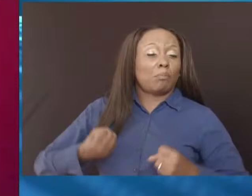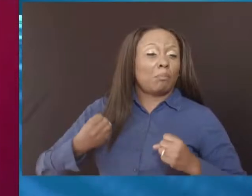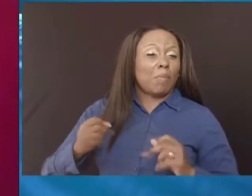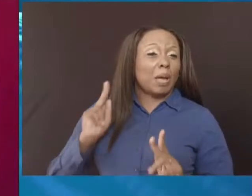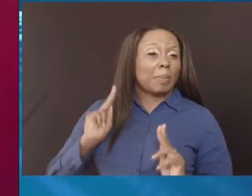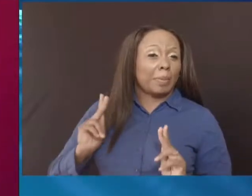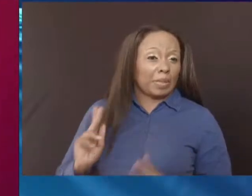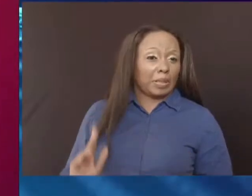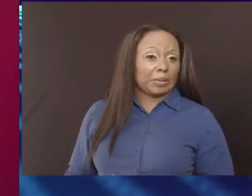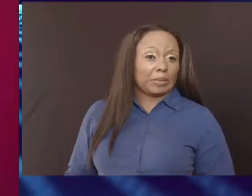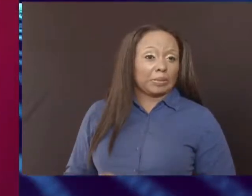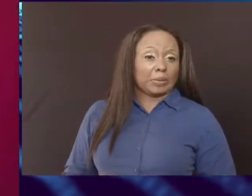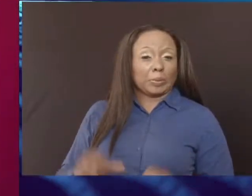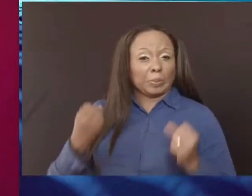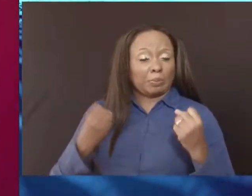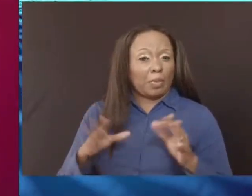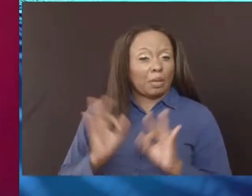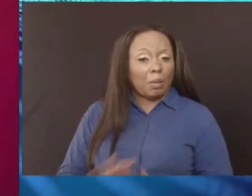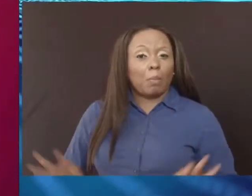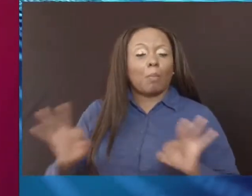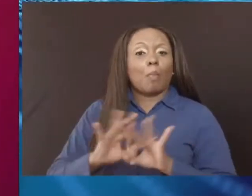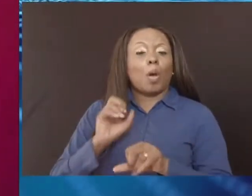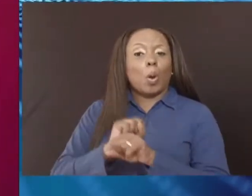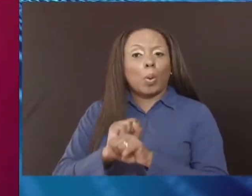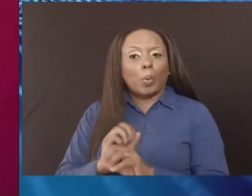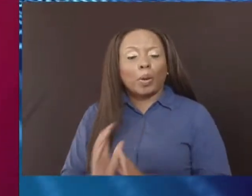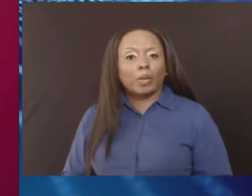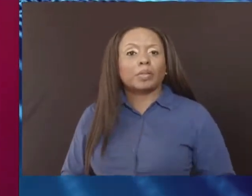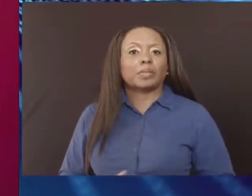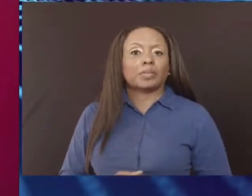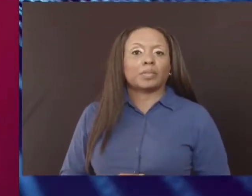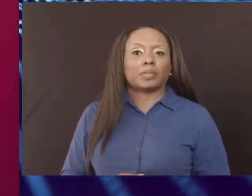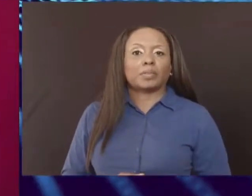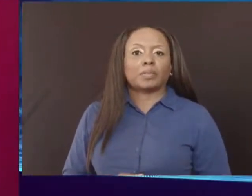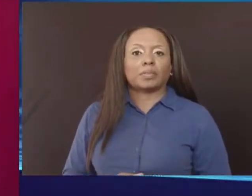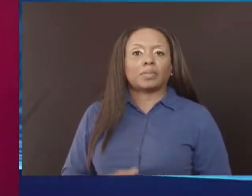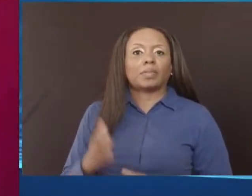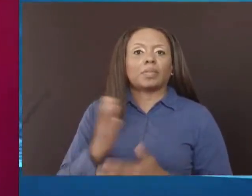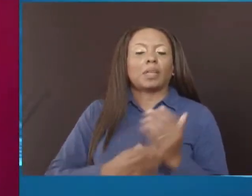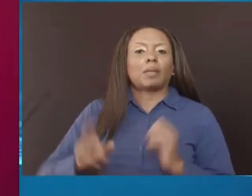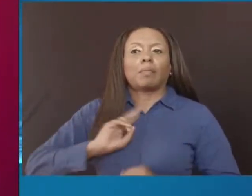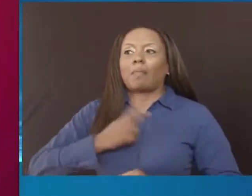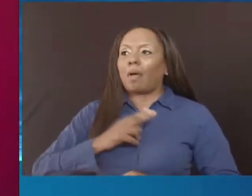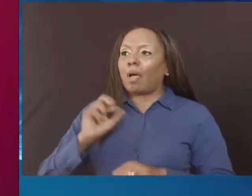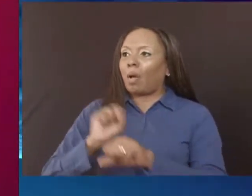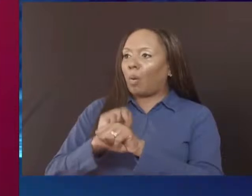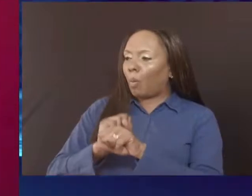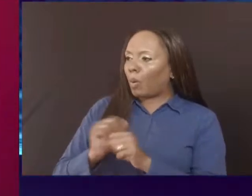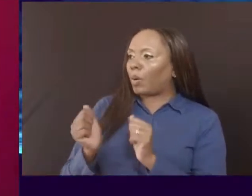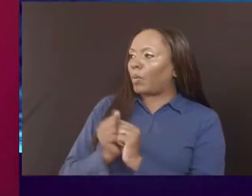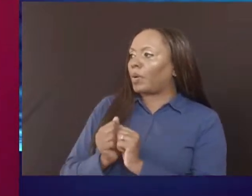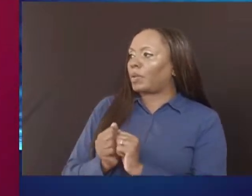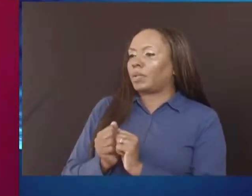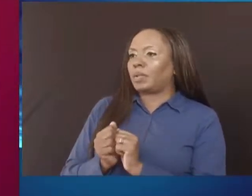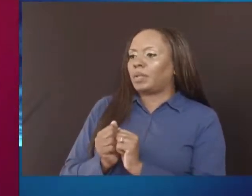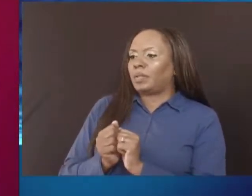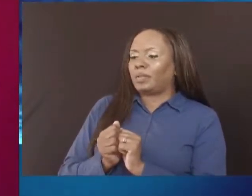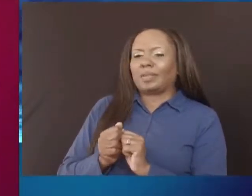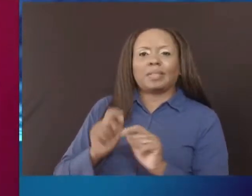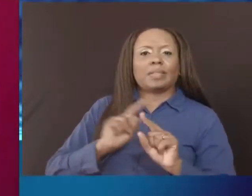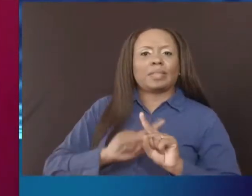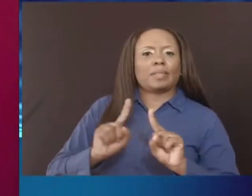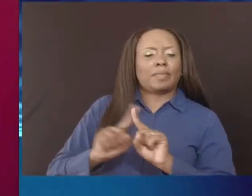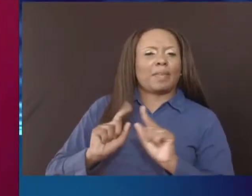for many frontline workers, for essential workers, for those of us working in the EOC, for all of